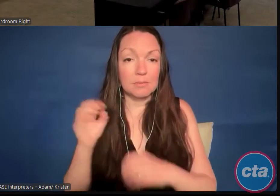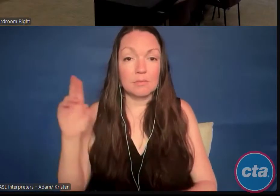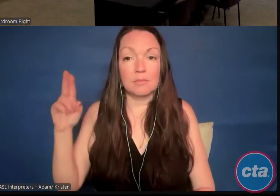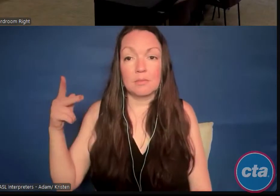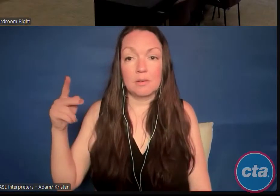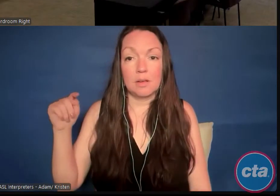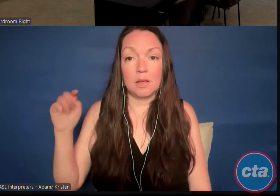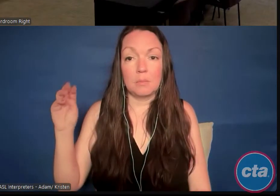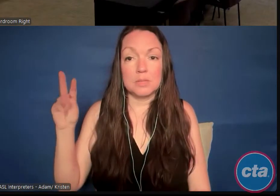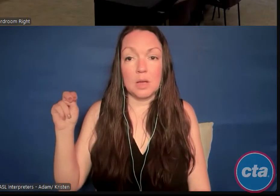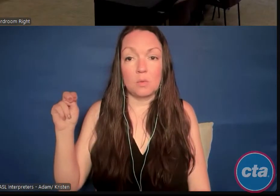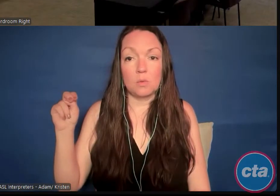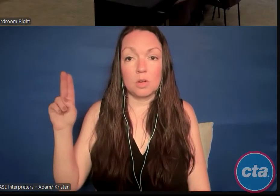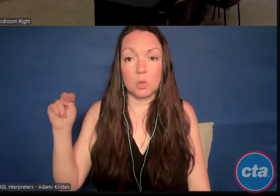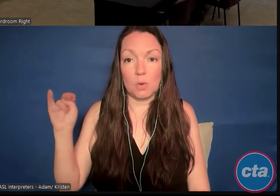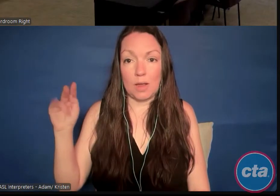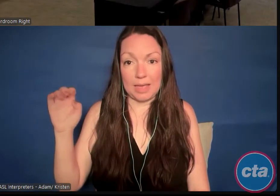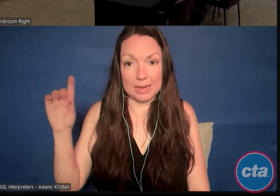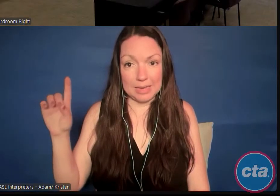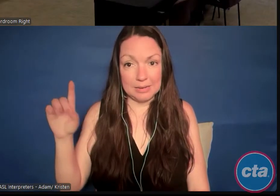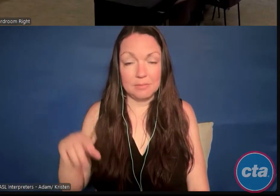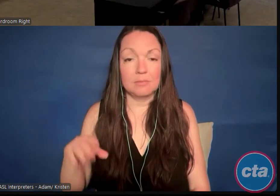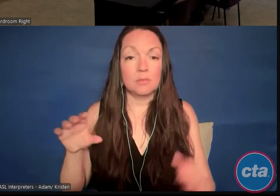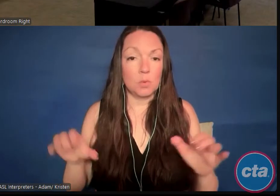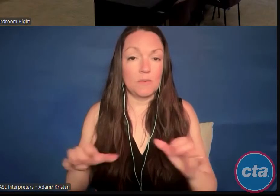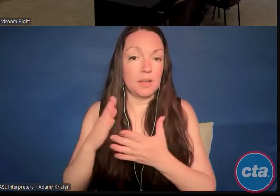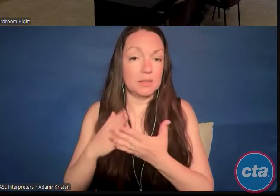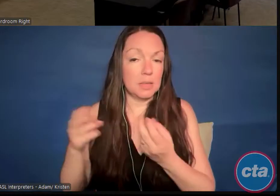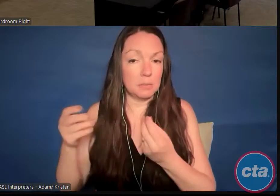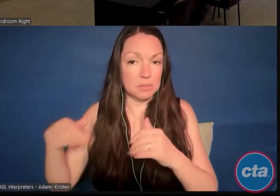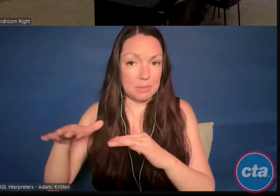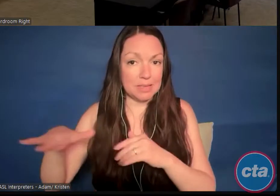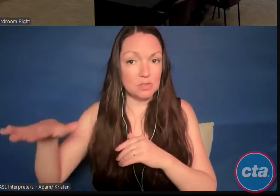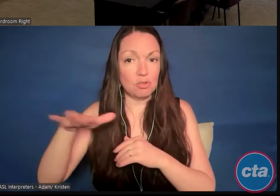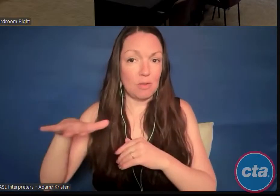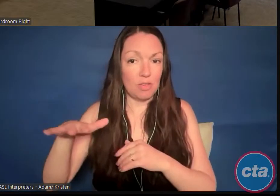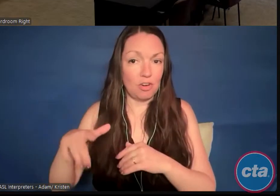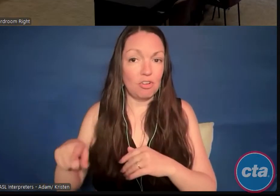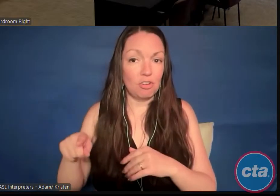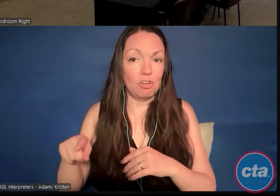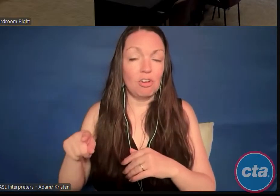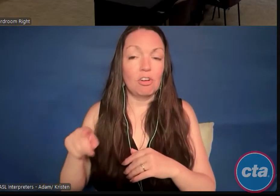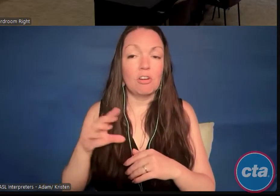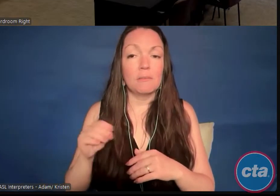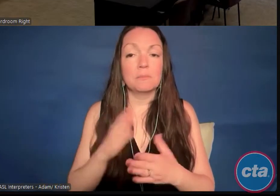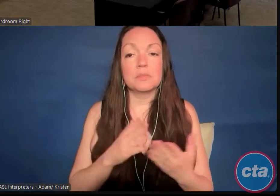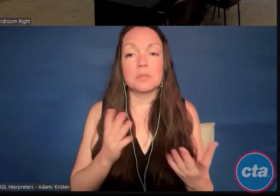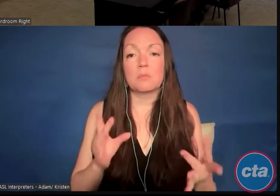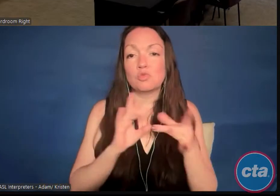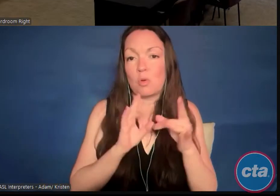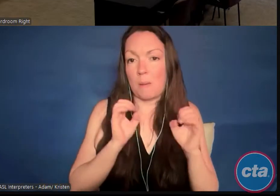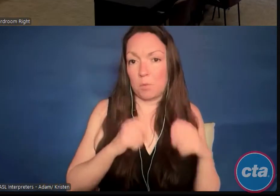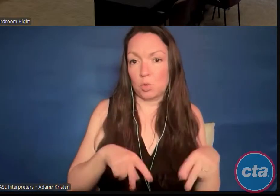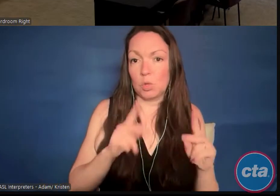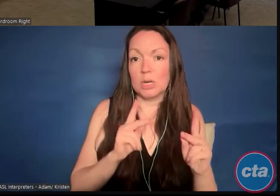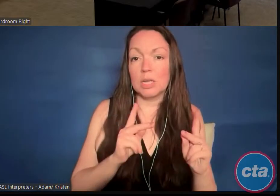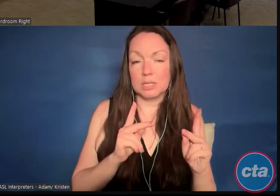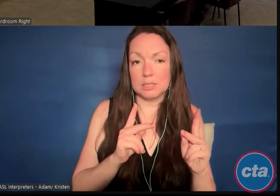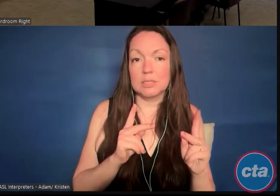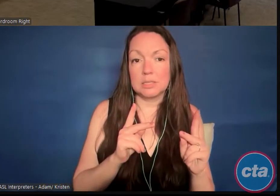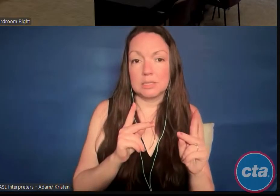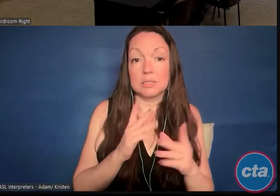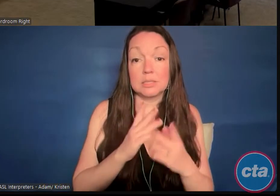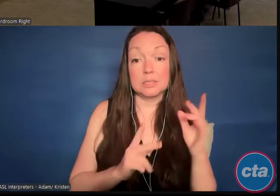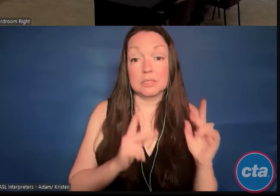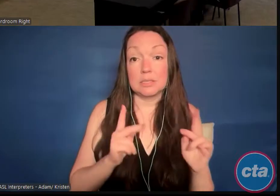United's one of those where we've done kind of some activational space around there. So we see there's probably some joint opportunities to bring some folks in